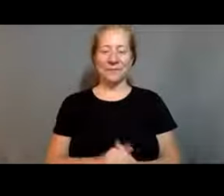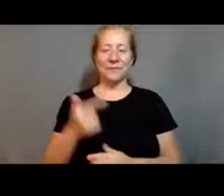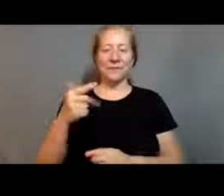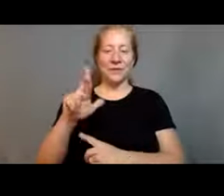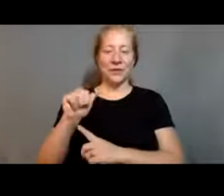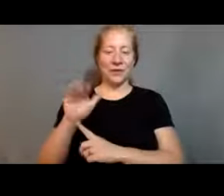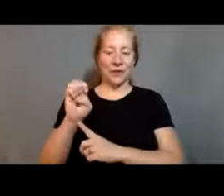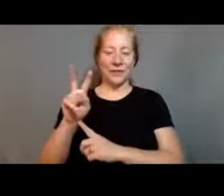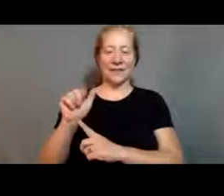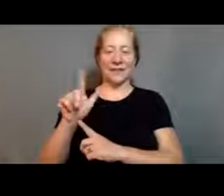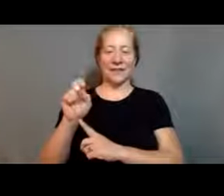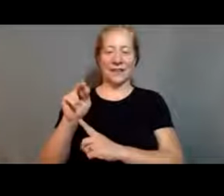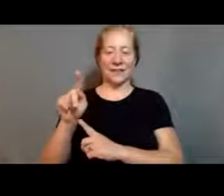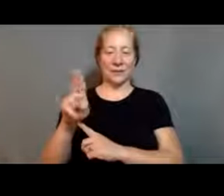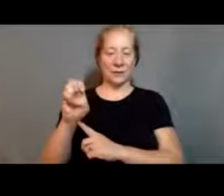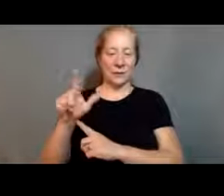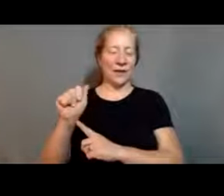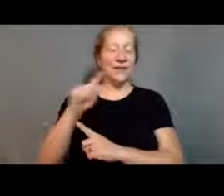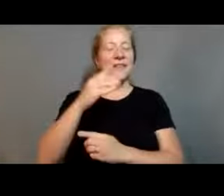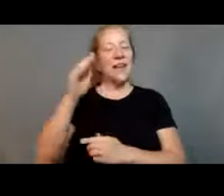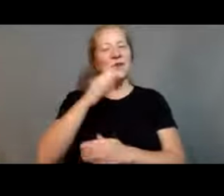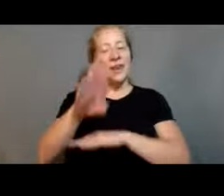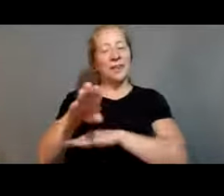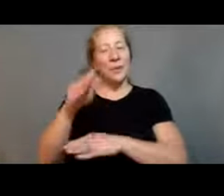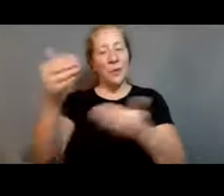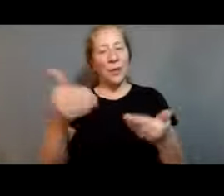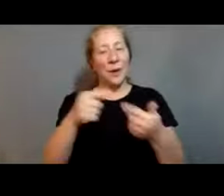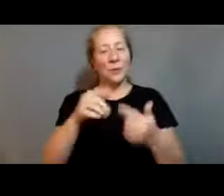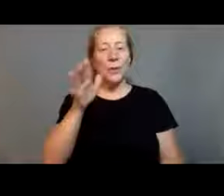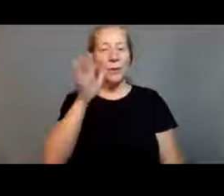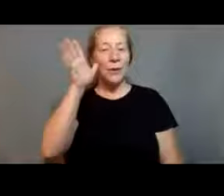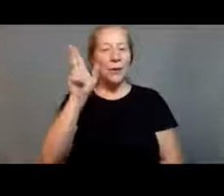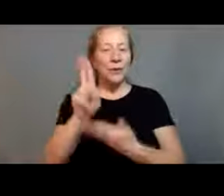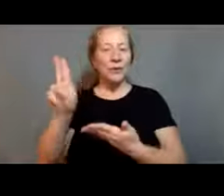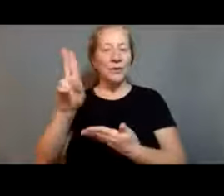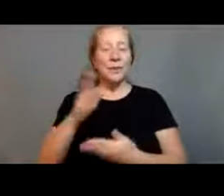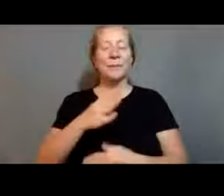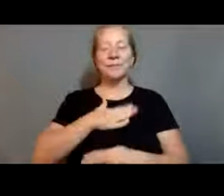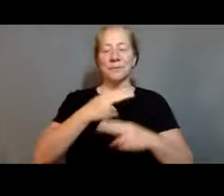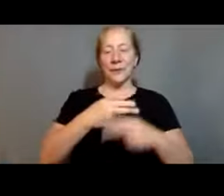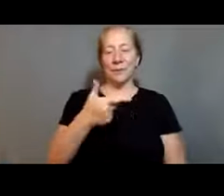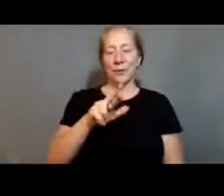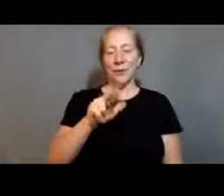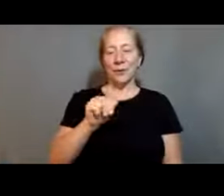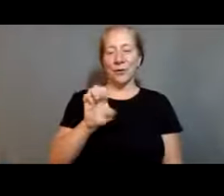Good afternoon, everybody. Welcome to Parent University. My name is Grace Valenzuela,